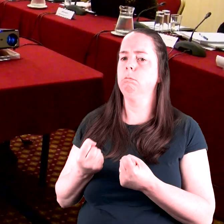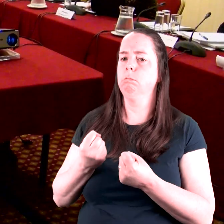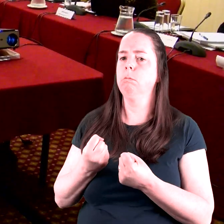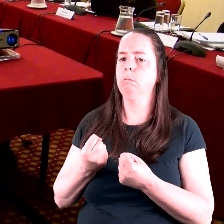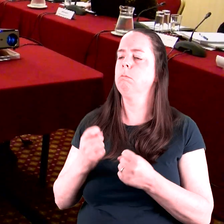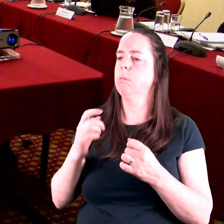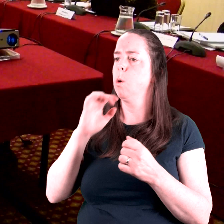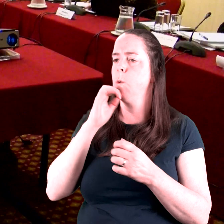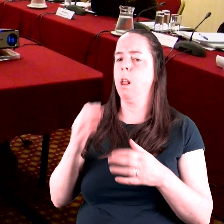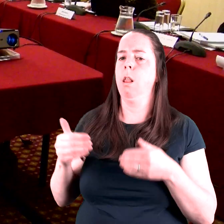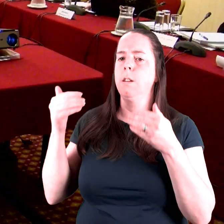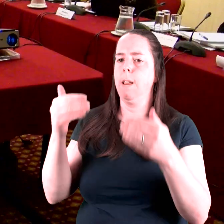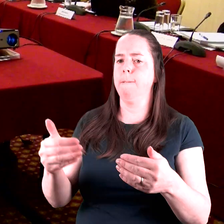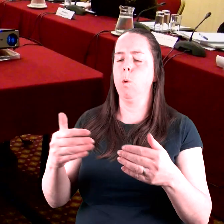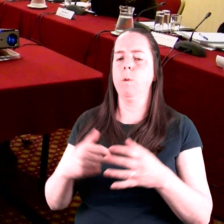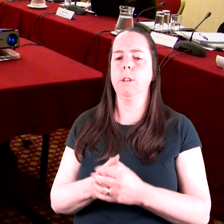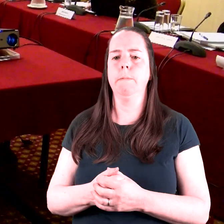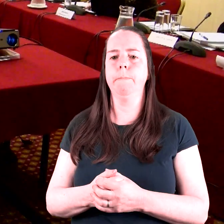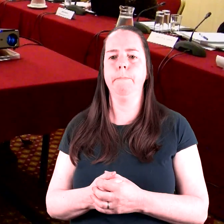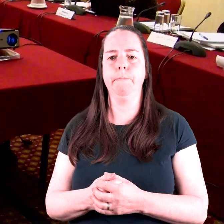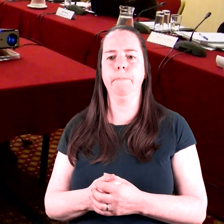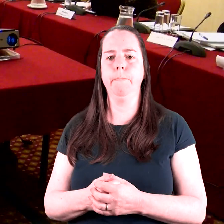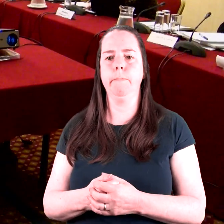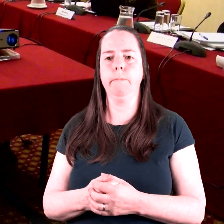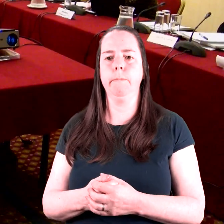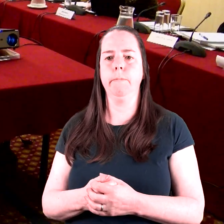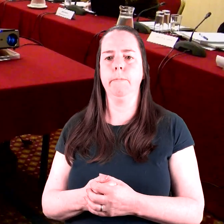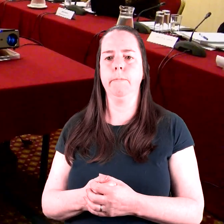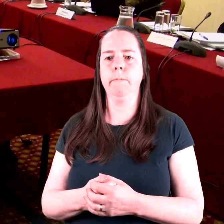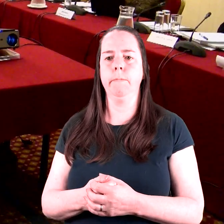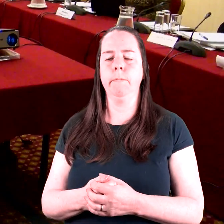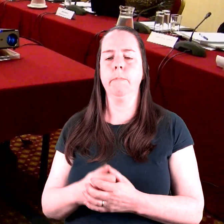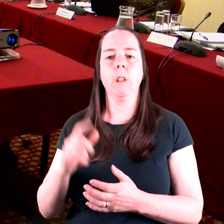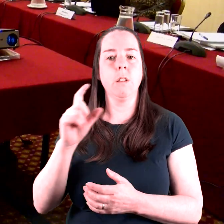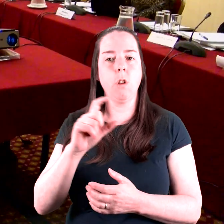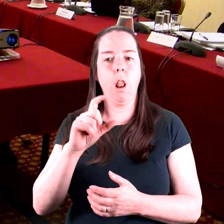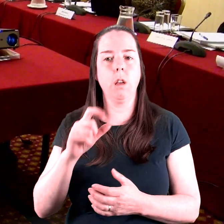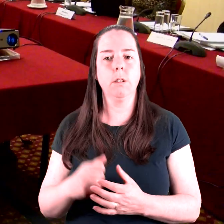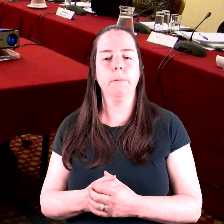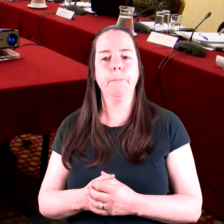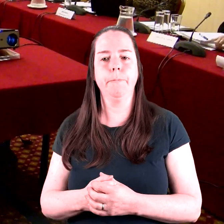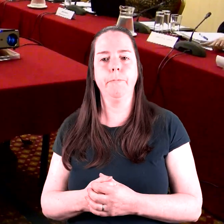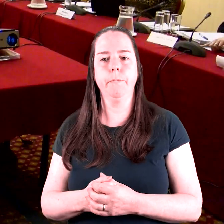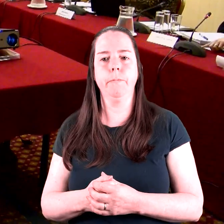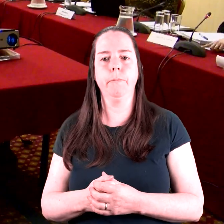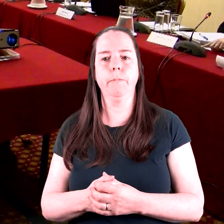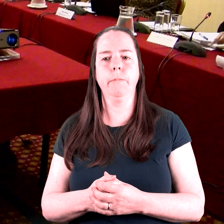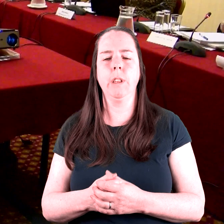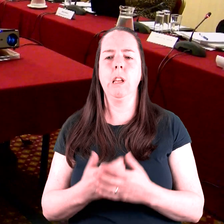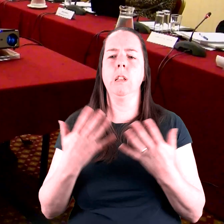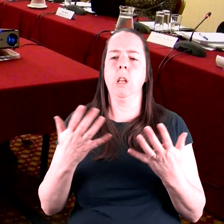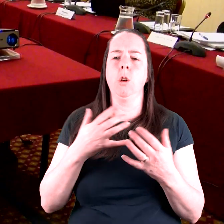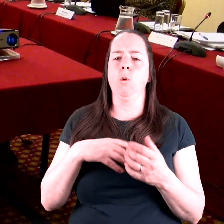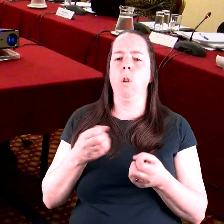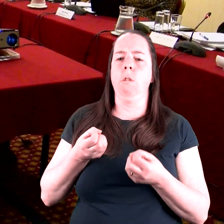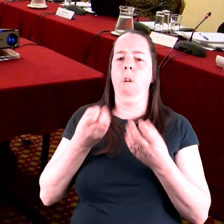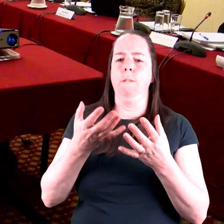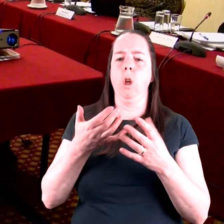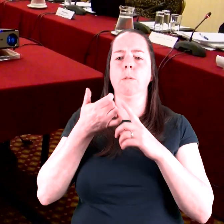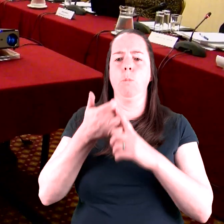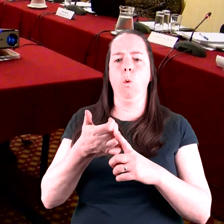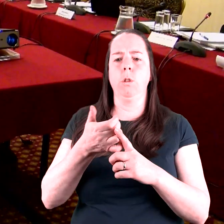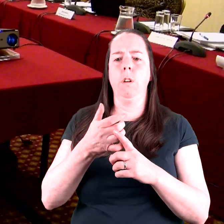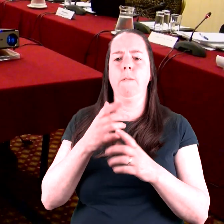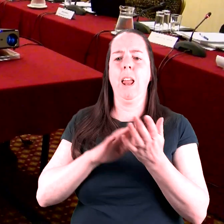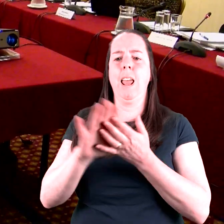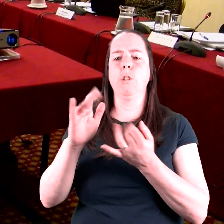certainly, you know, take it forward. Okay, Charlotte? Yeah, I suppose just to offer